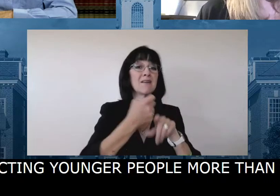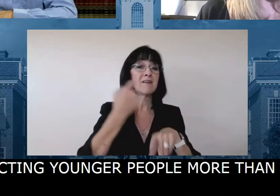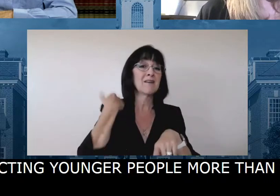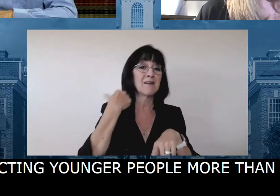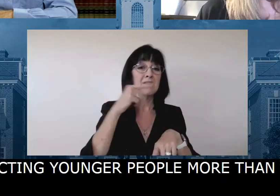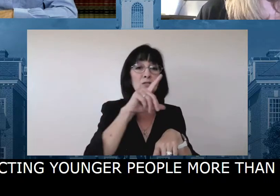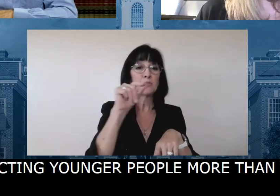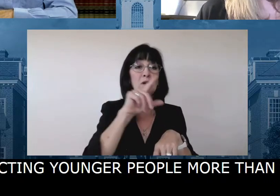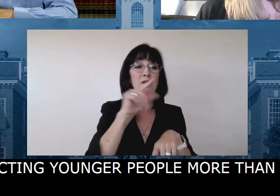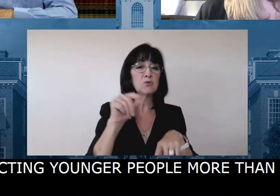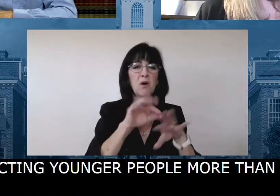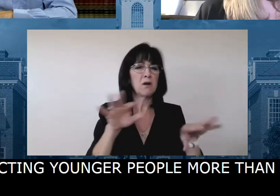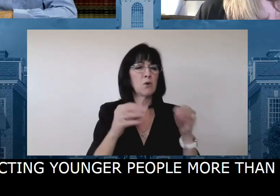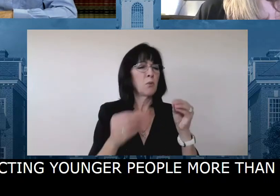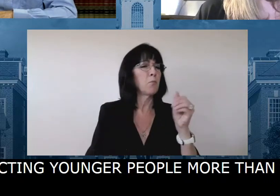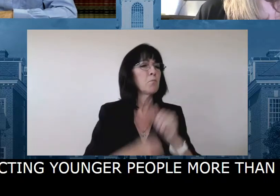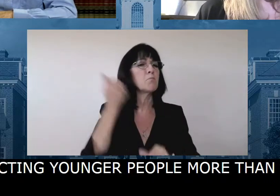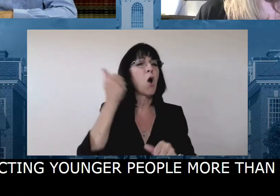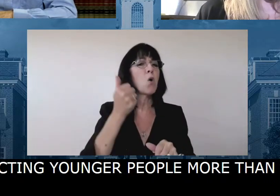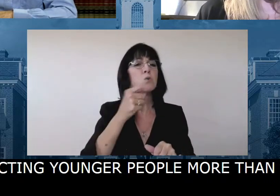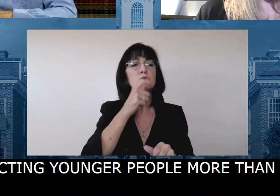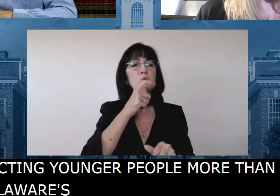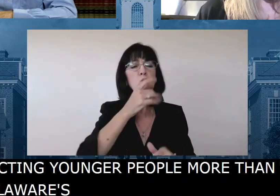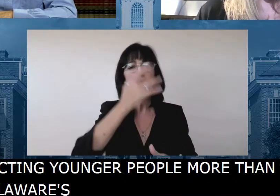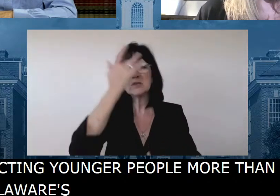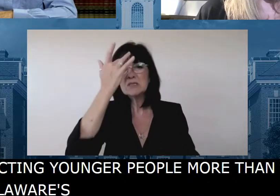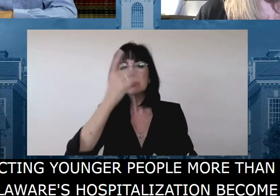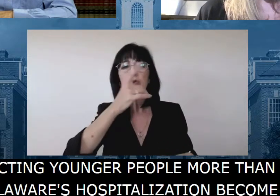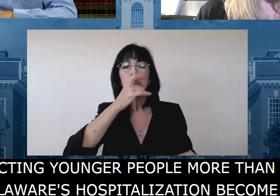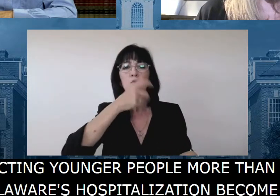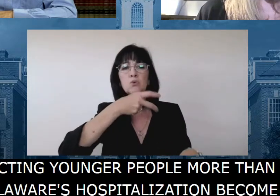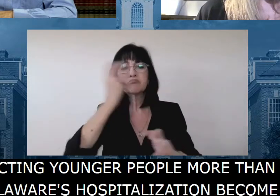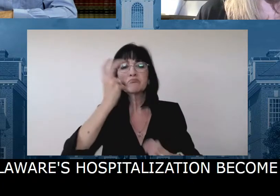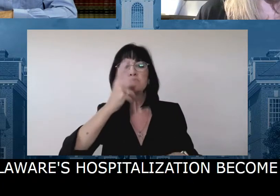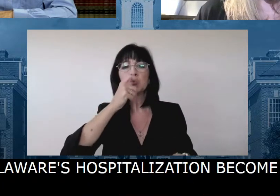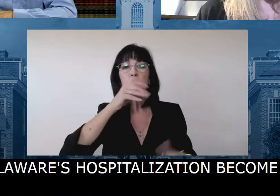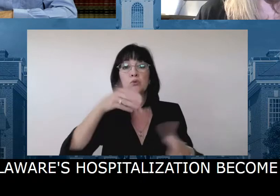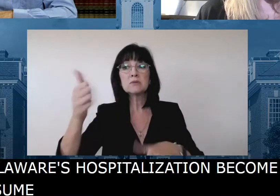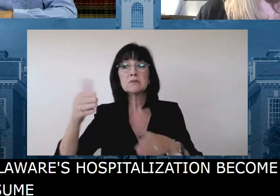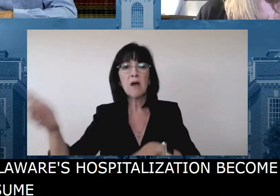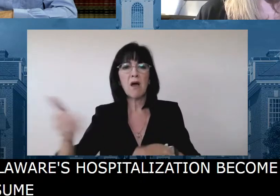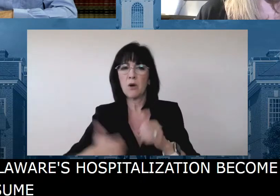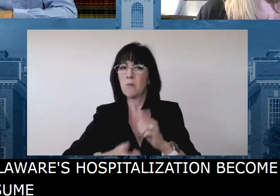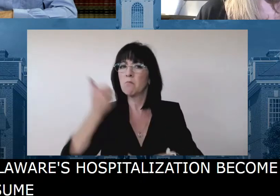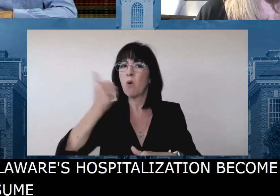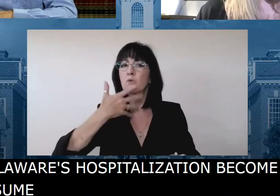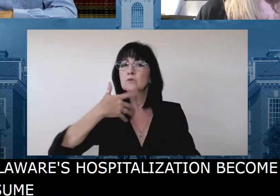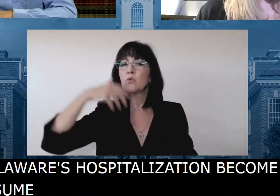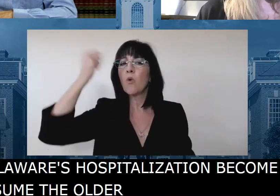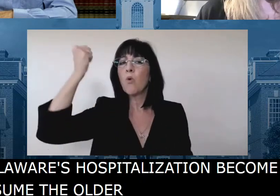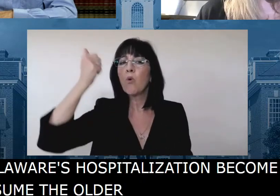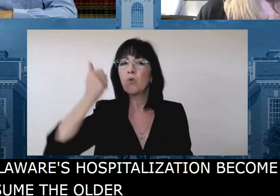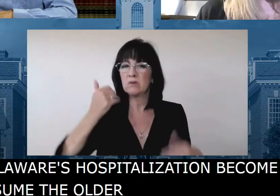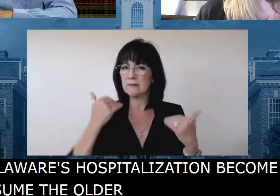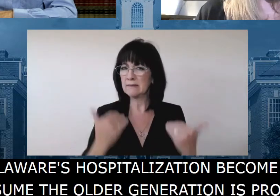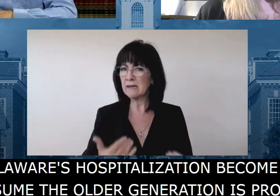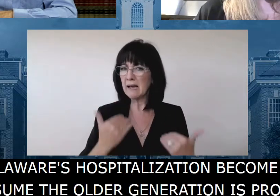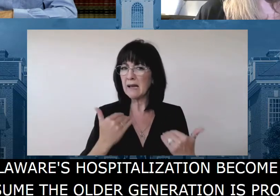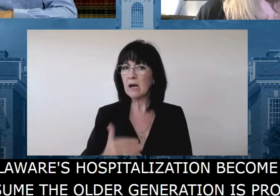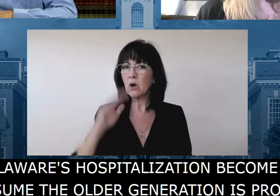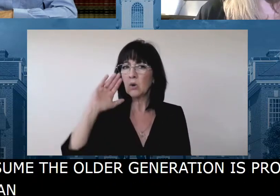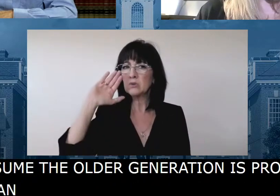younger? And also you would assume the older generation is probably more vaccinated than the younger generation. What effect has this had